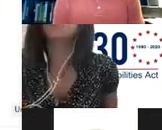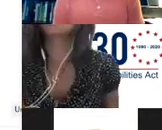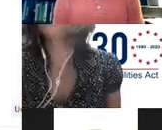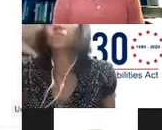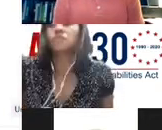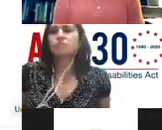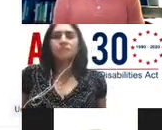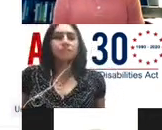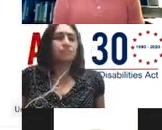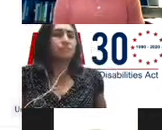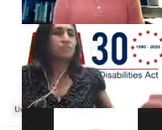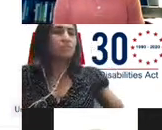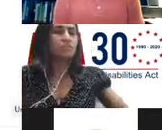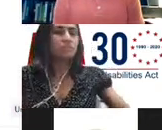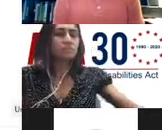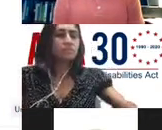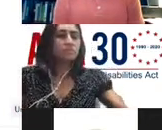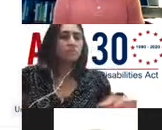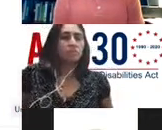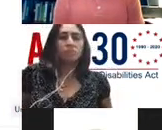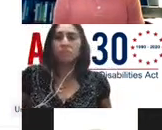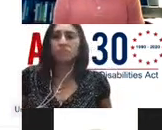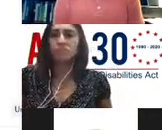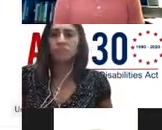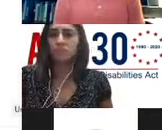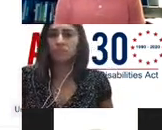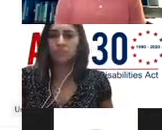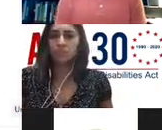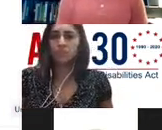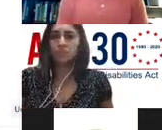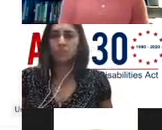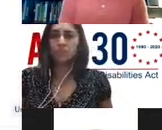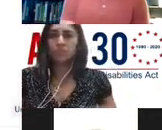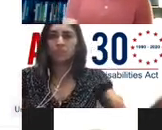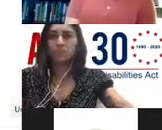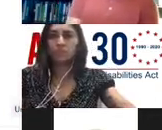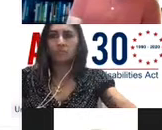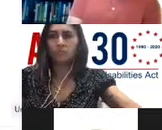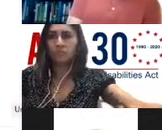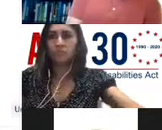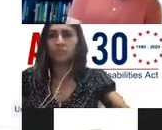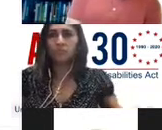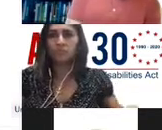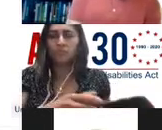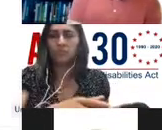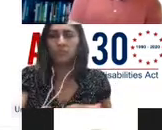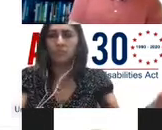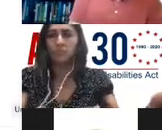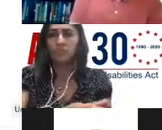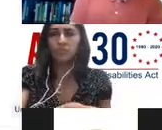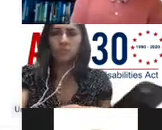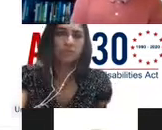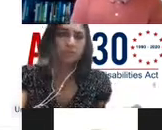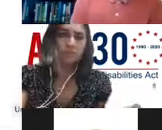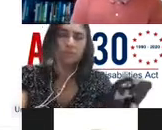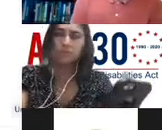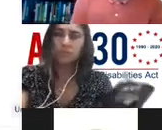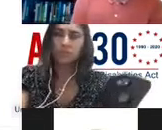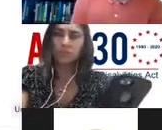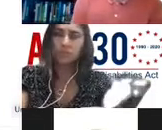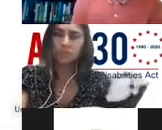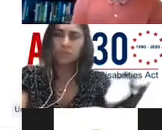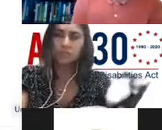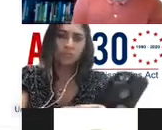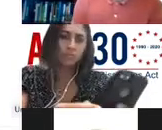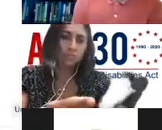will see that video throughout the entire meeting. Okay. So if I go here up to this,